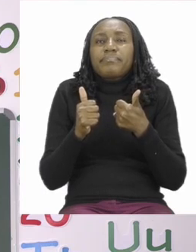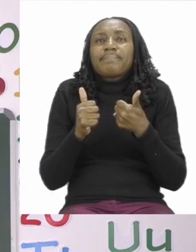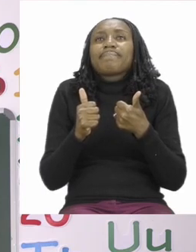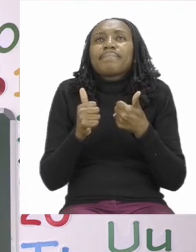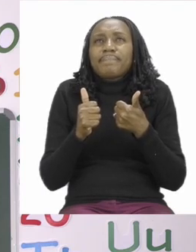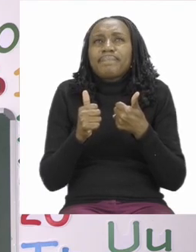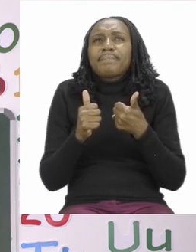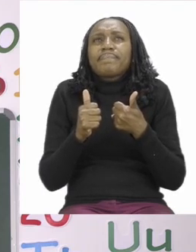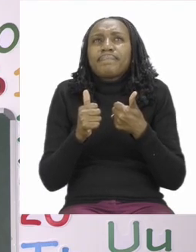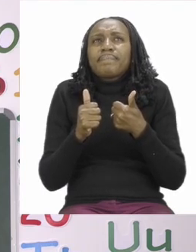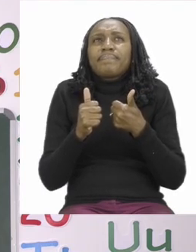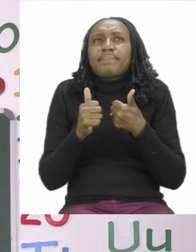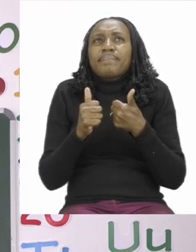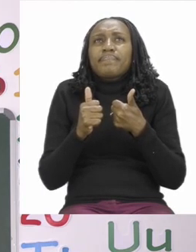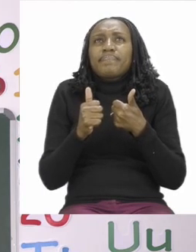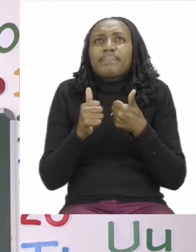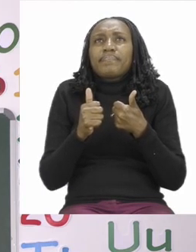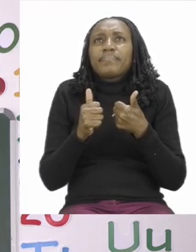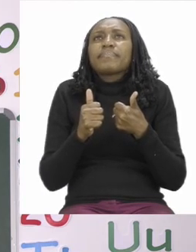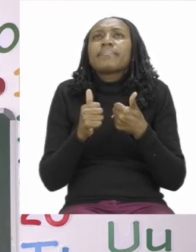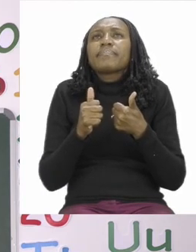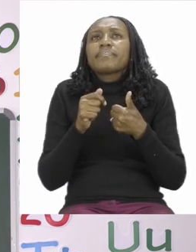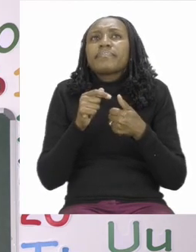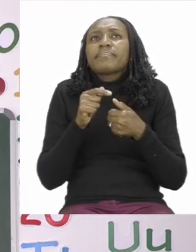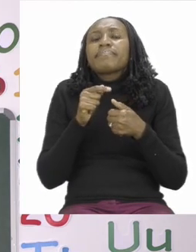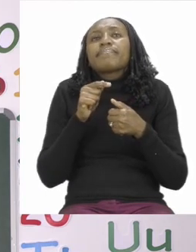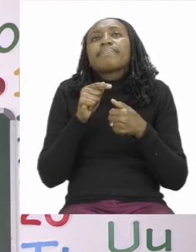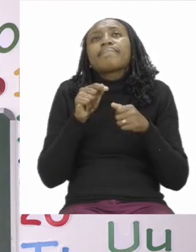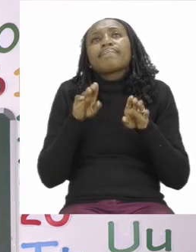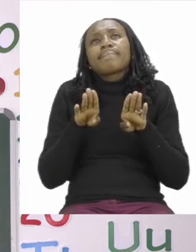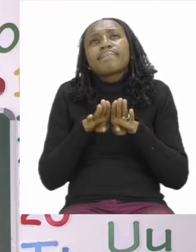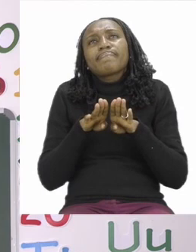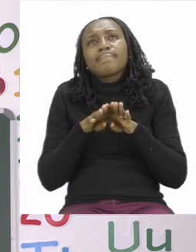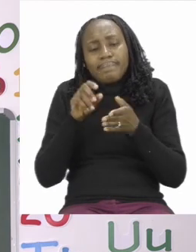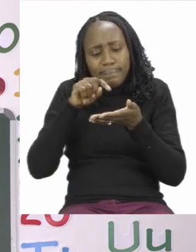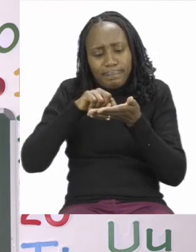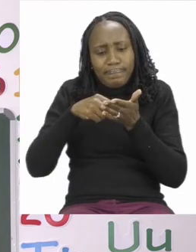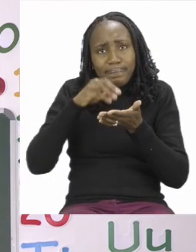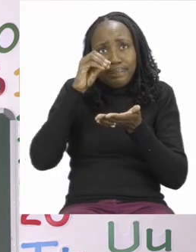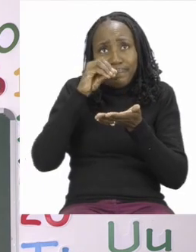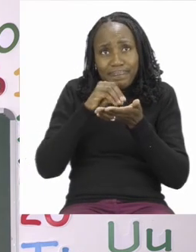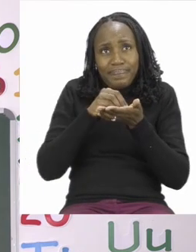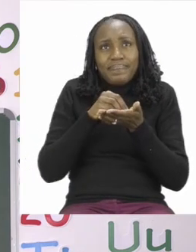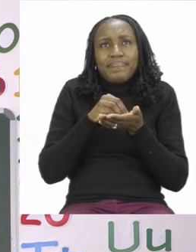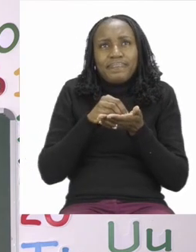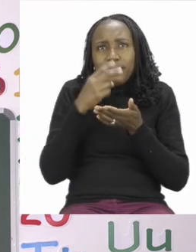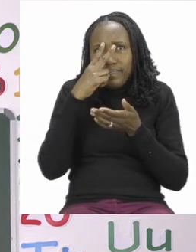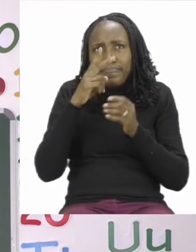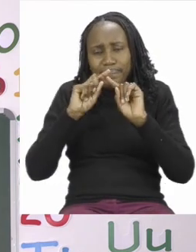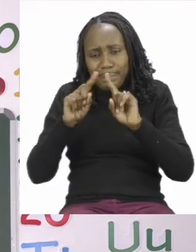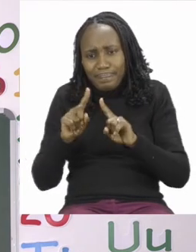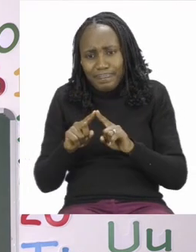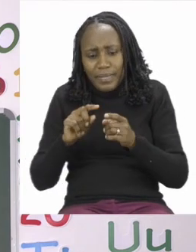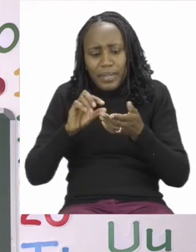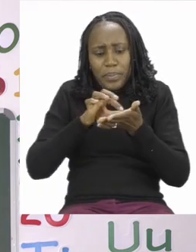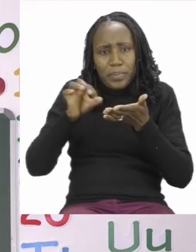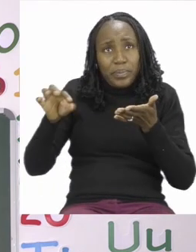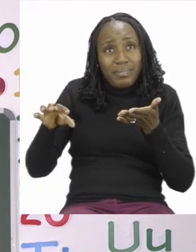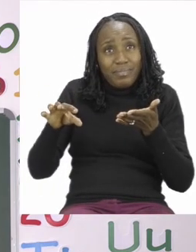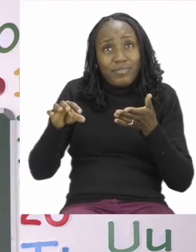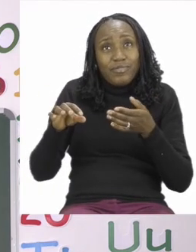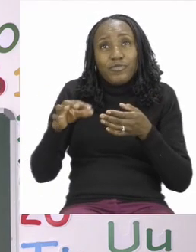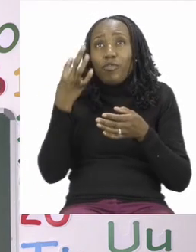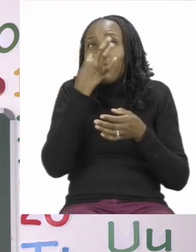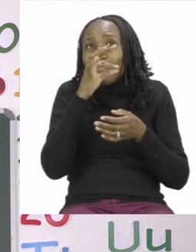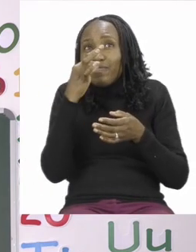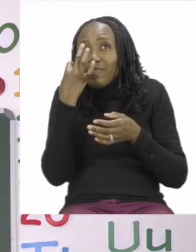is going to accommodate our seed. Here I have different types of seeds. There is a sunflower